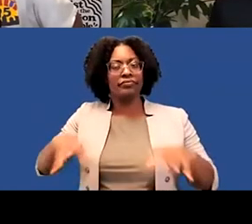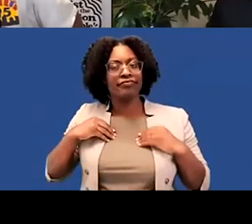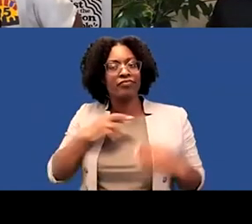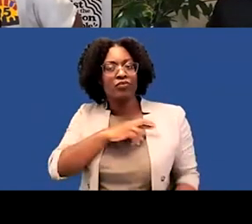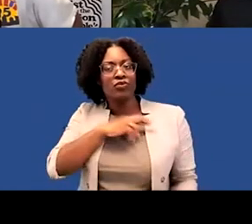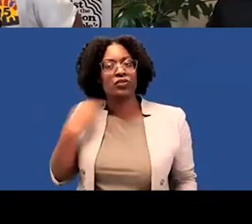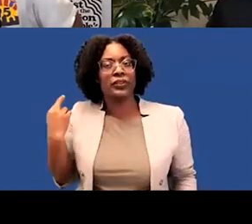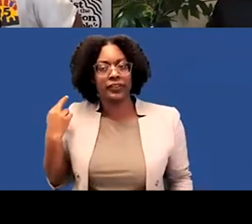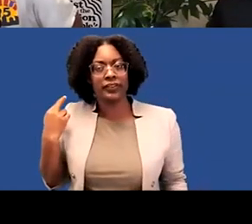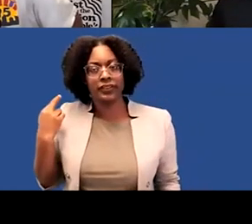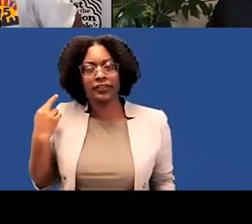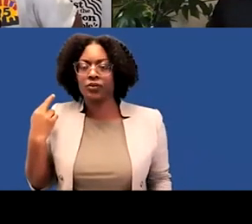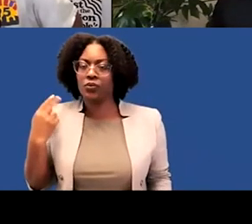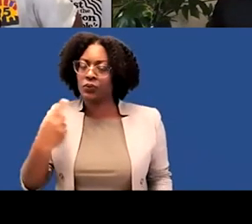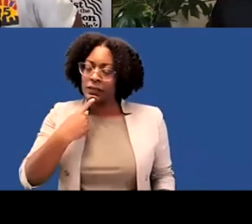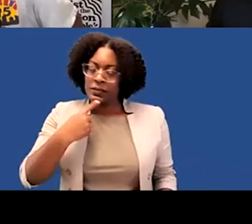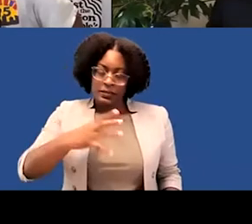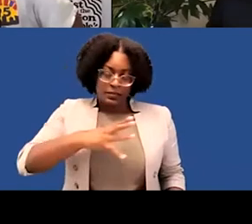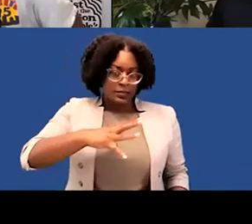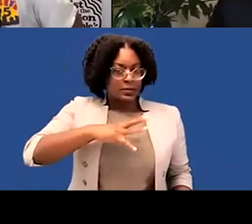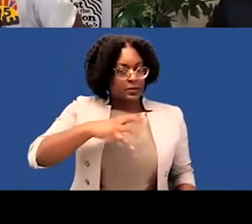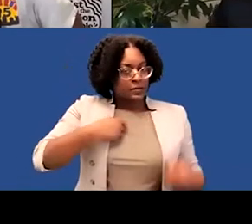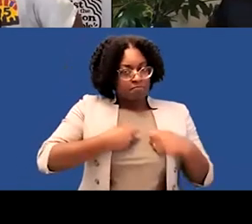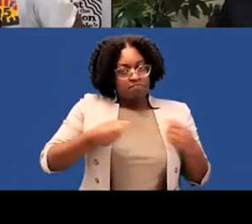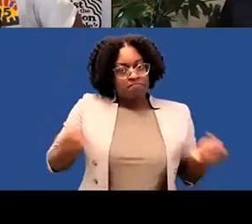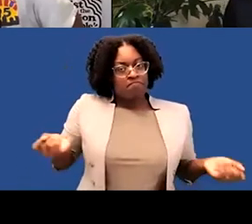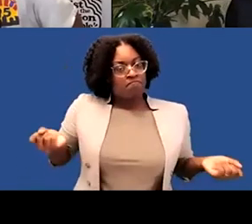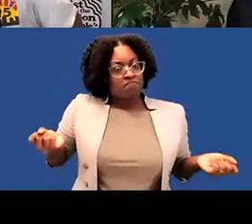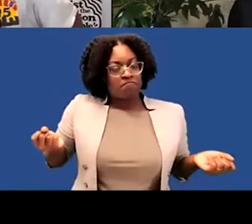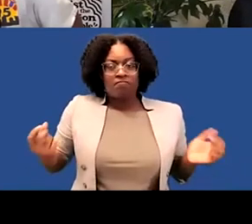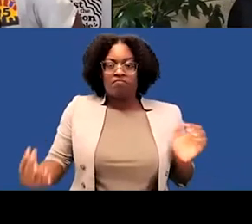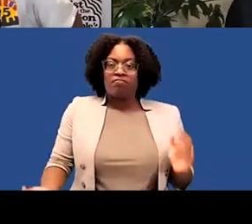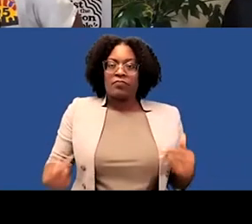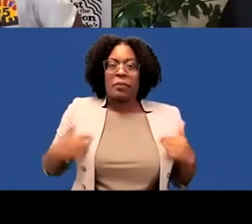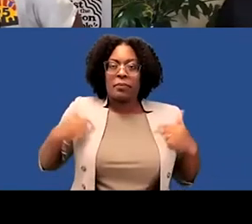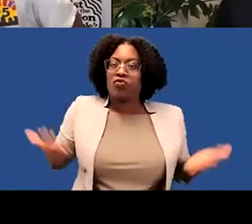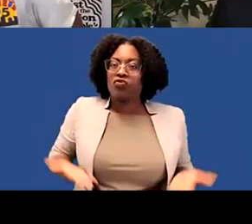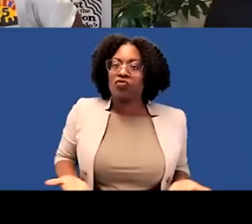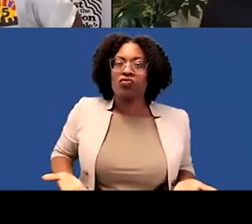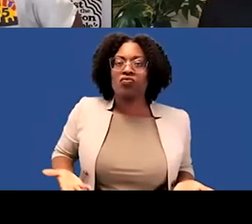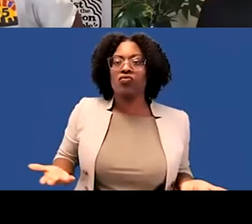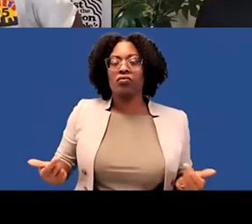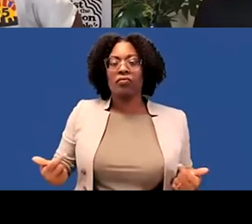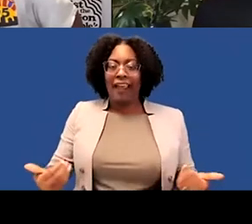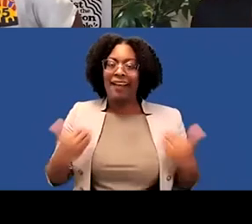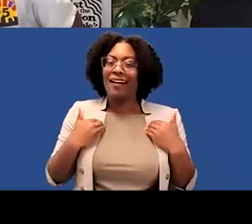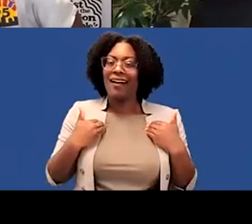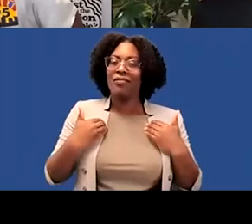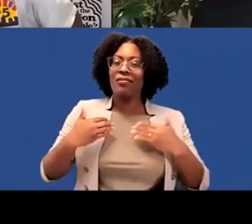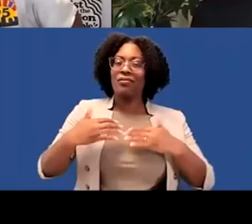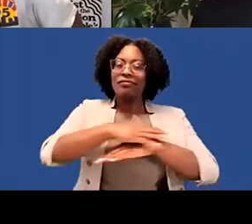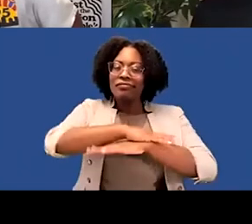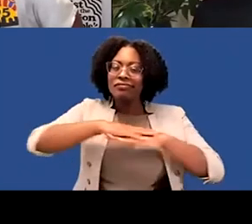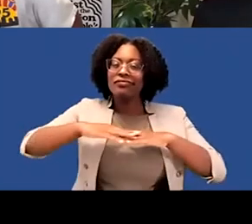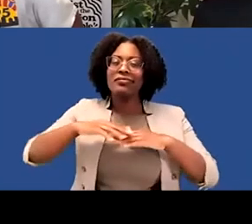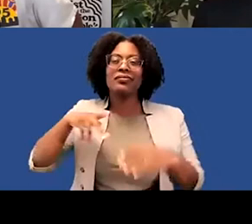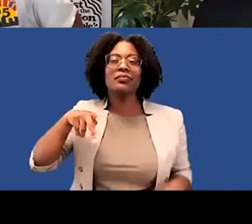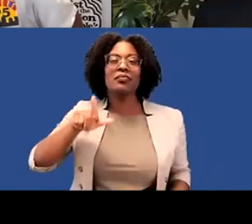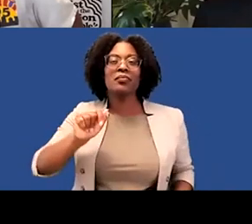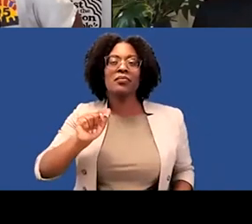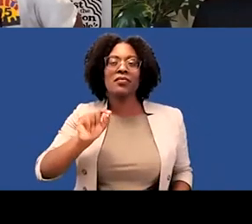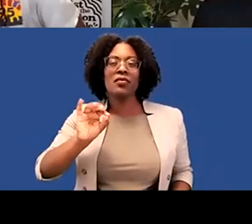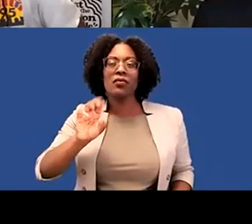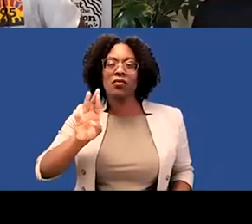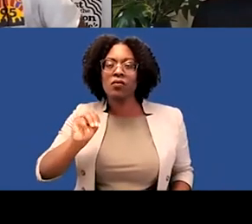least a little bit more visible with whatever little fragmented platform I had then. And so that has